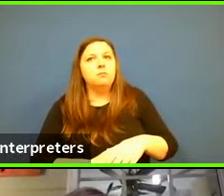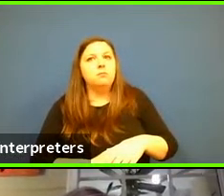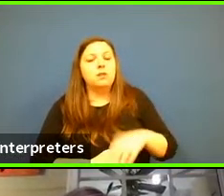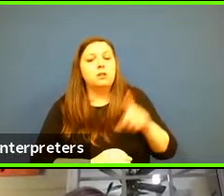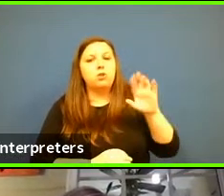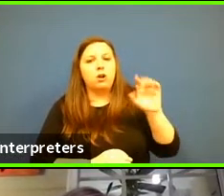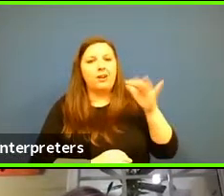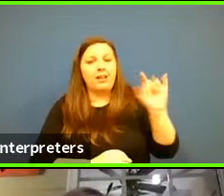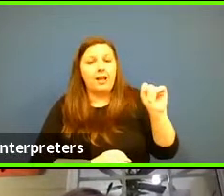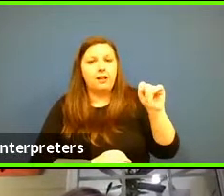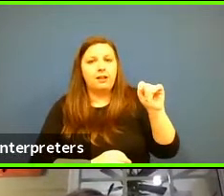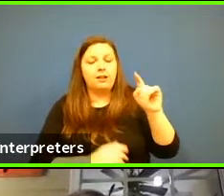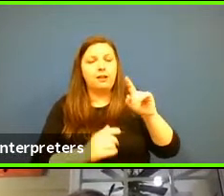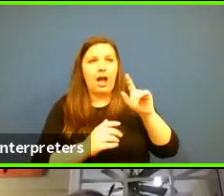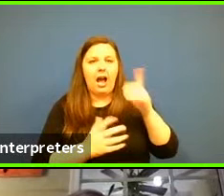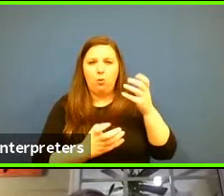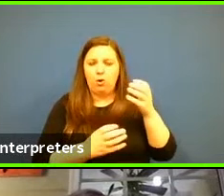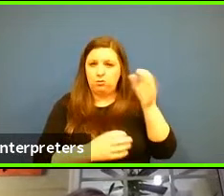the meeting.